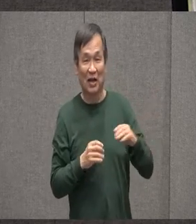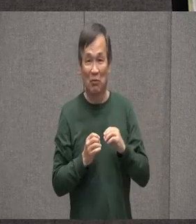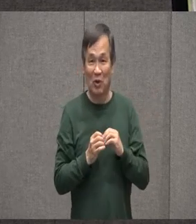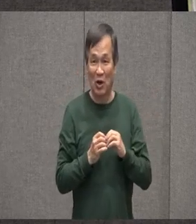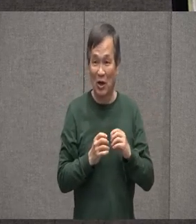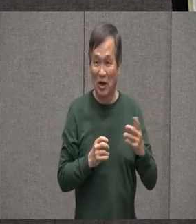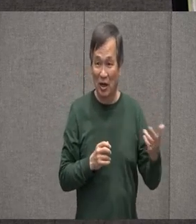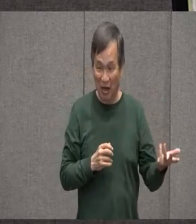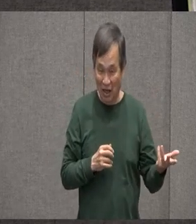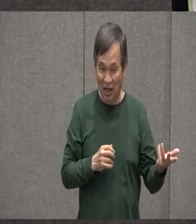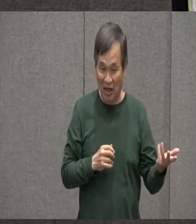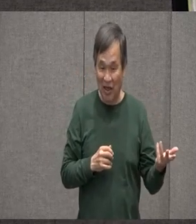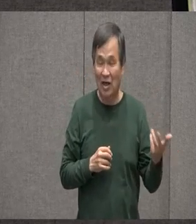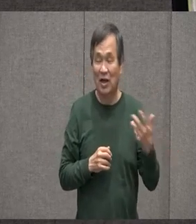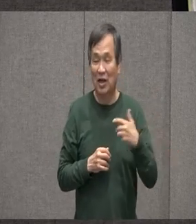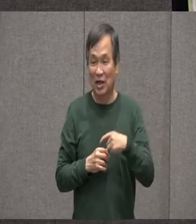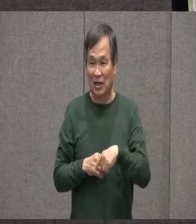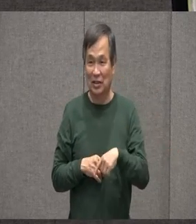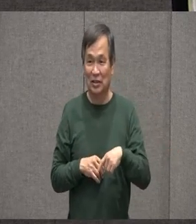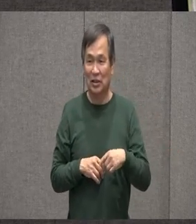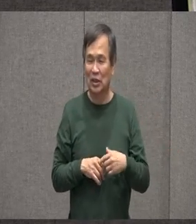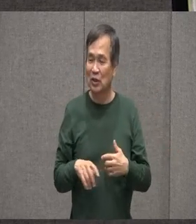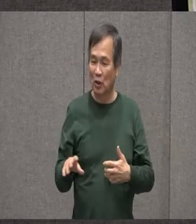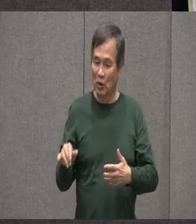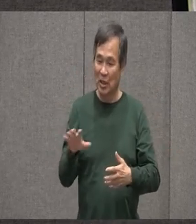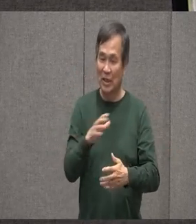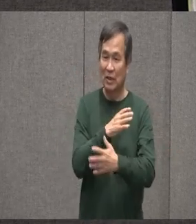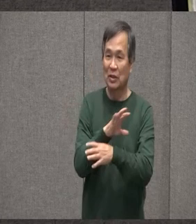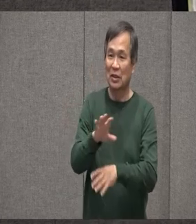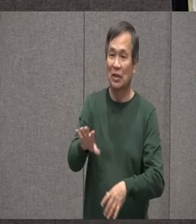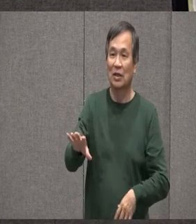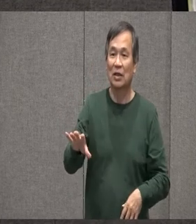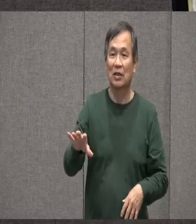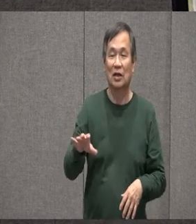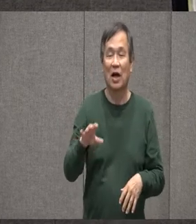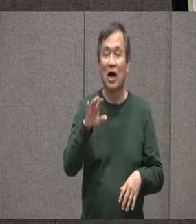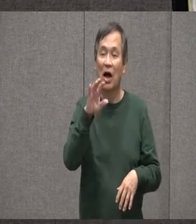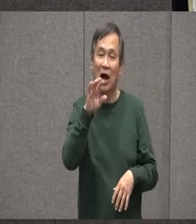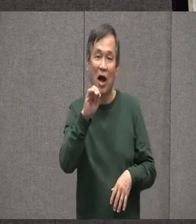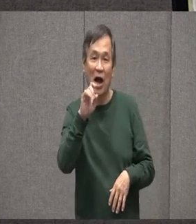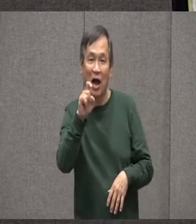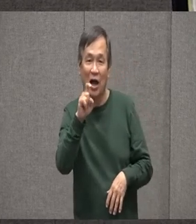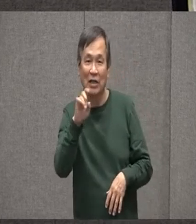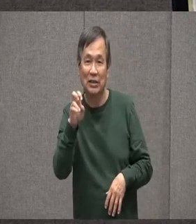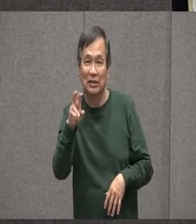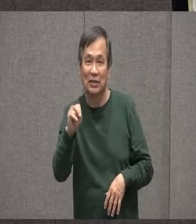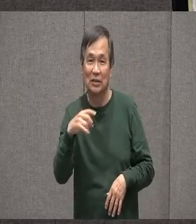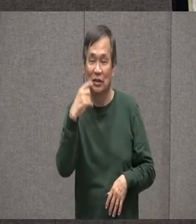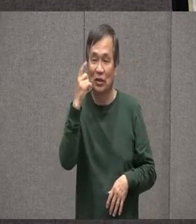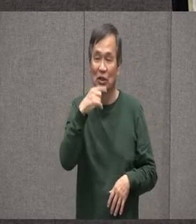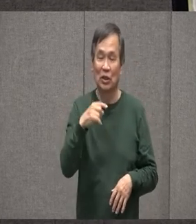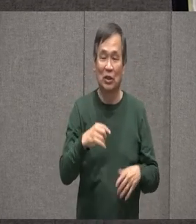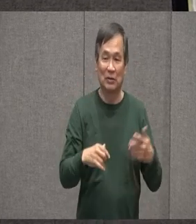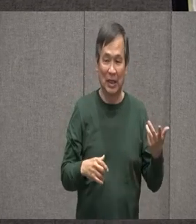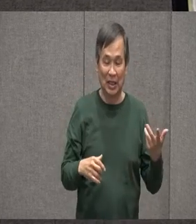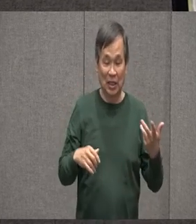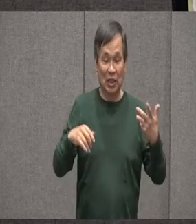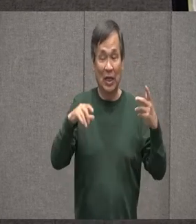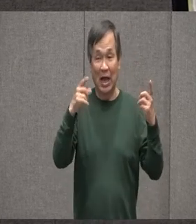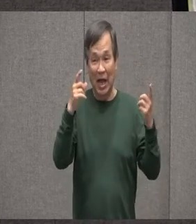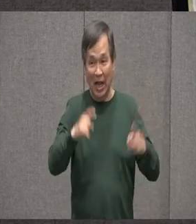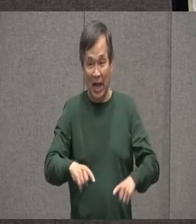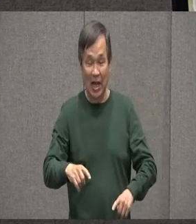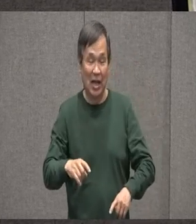scuffled, for the new guys seemed overly wide. The oxen looked beat. When they stamped their feet, snow spattered